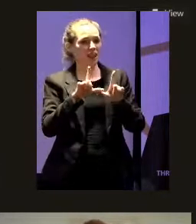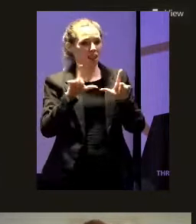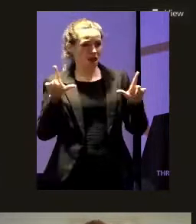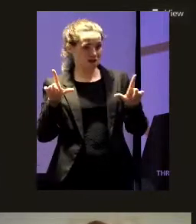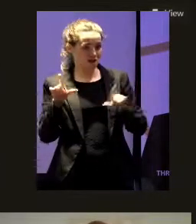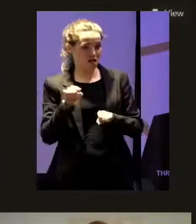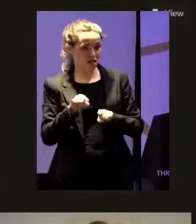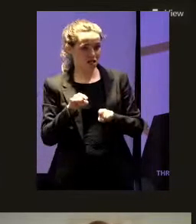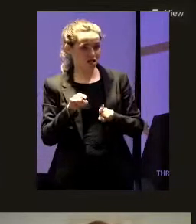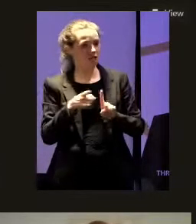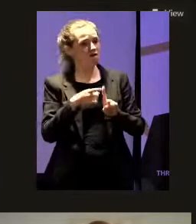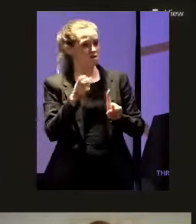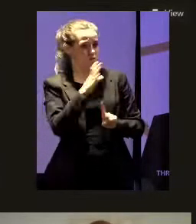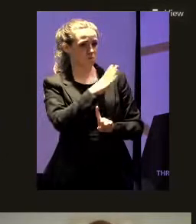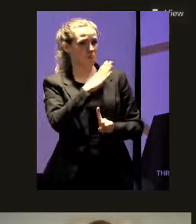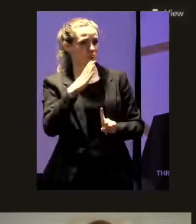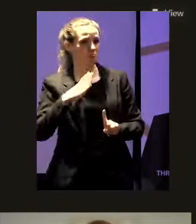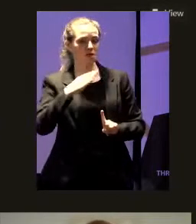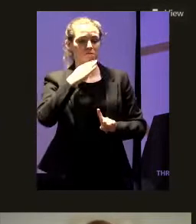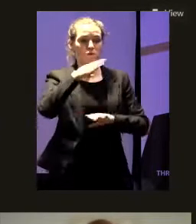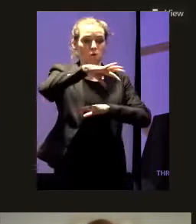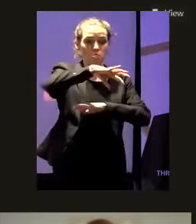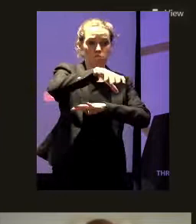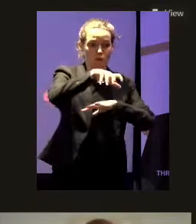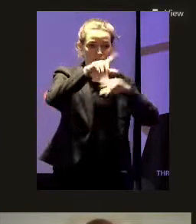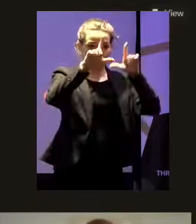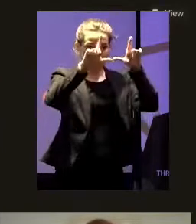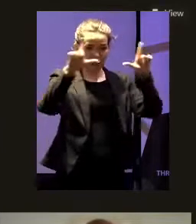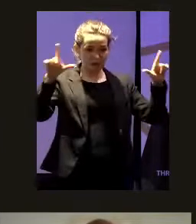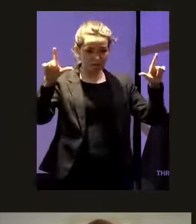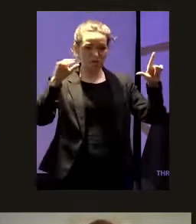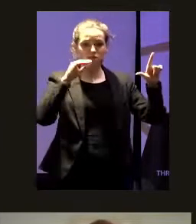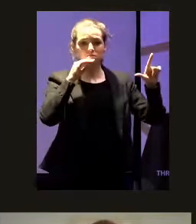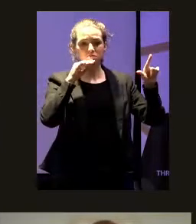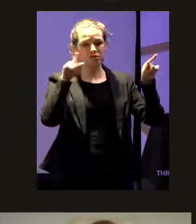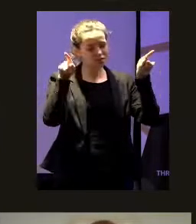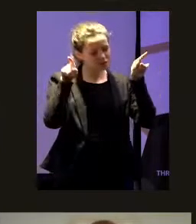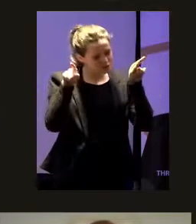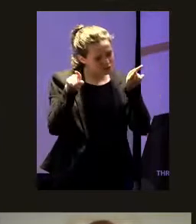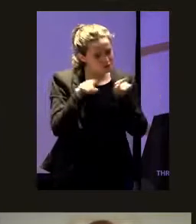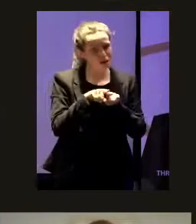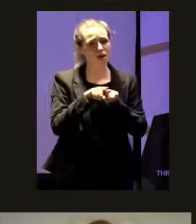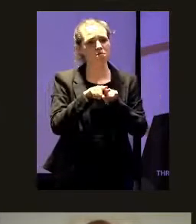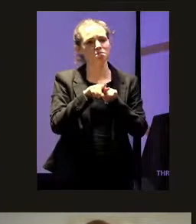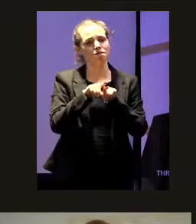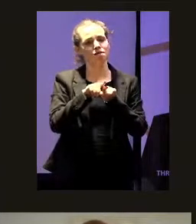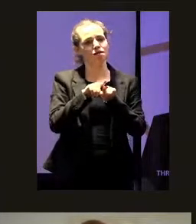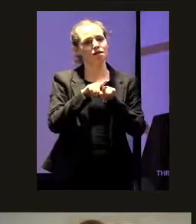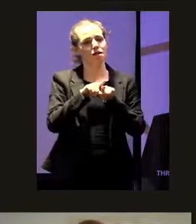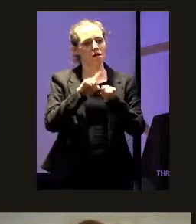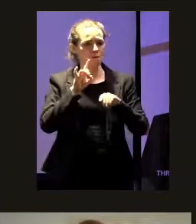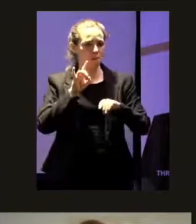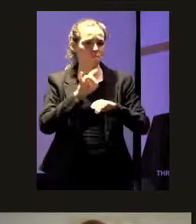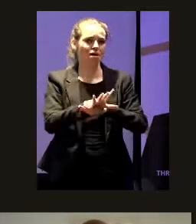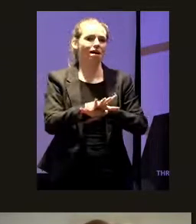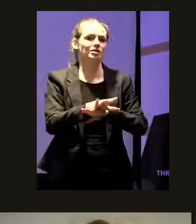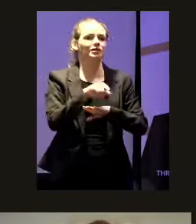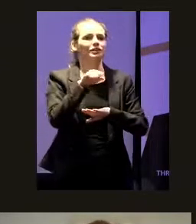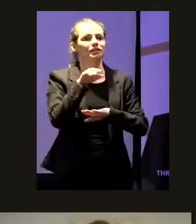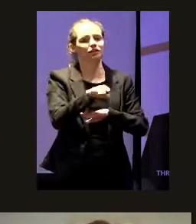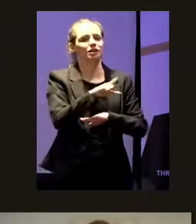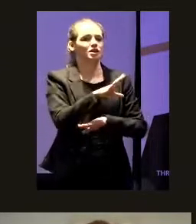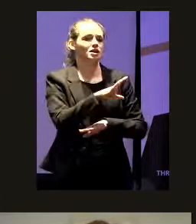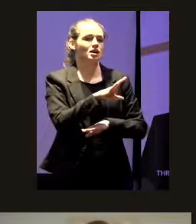So whatever happens at the provincial level in terms of our work also impact on the decisions of council. It is in